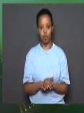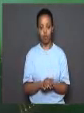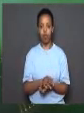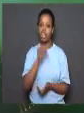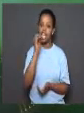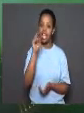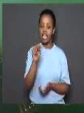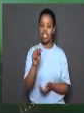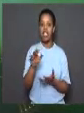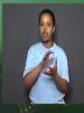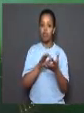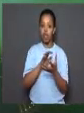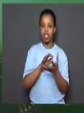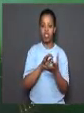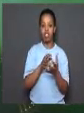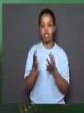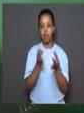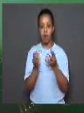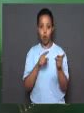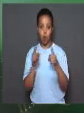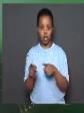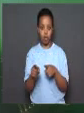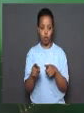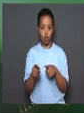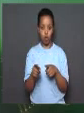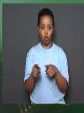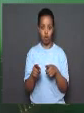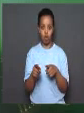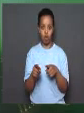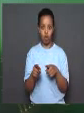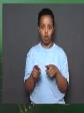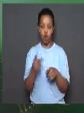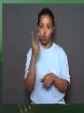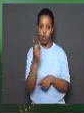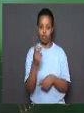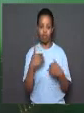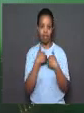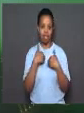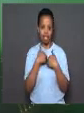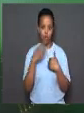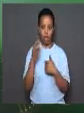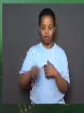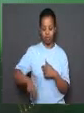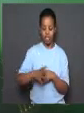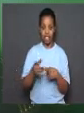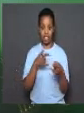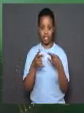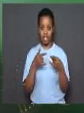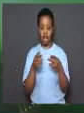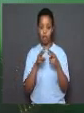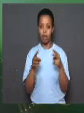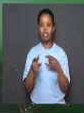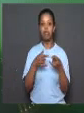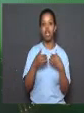Inbreeding describes the practice of breeding together animals or plants that are closely